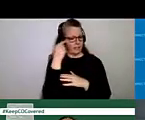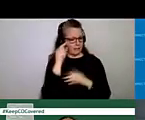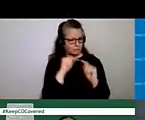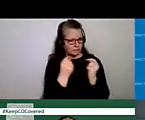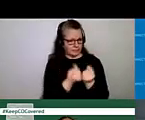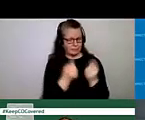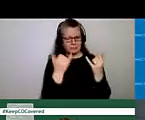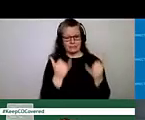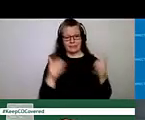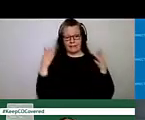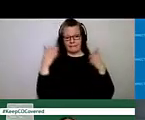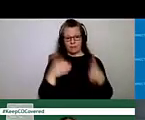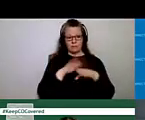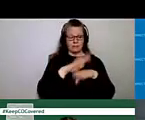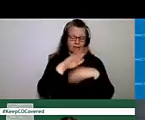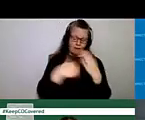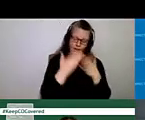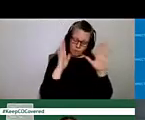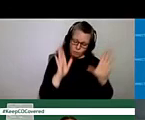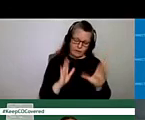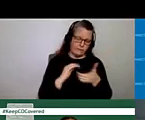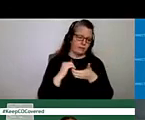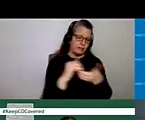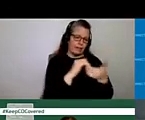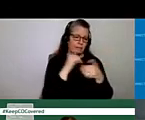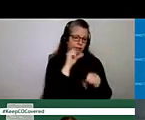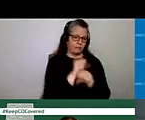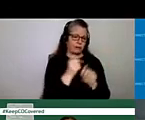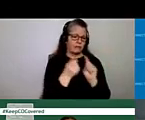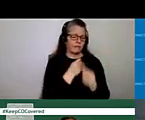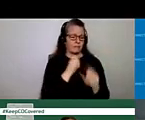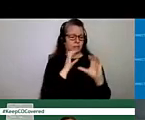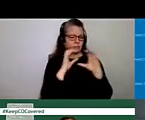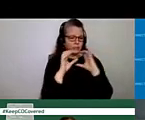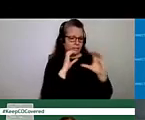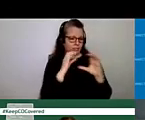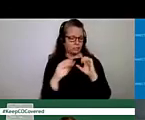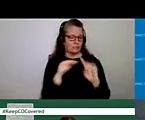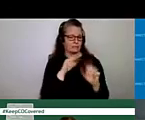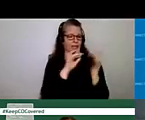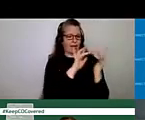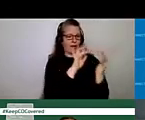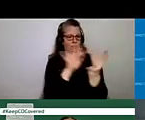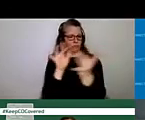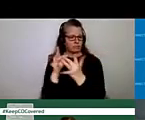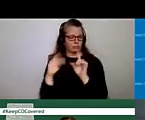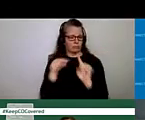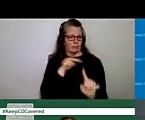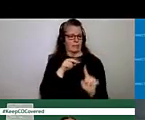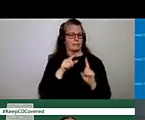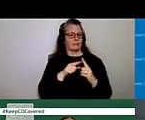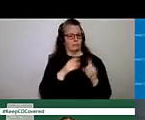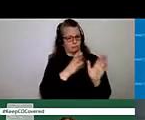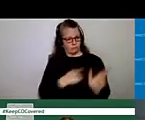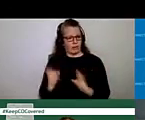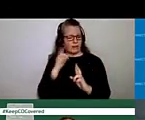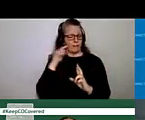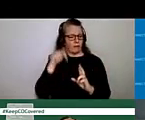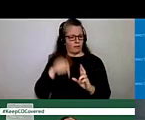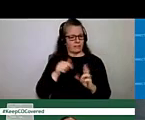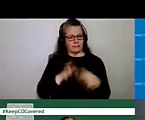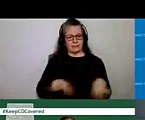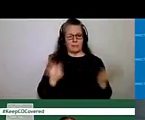all of the wonderful collaborative work that we've done from a communications and outreach perspective to get ready for this very